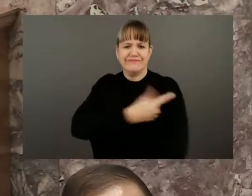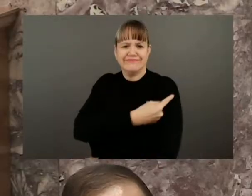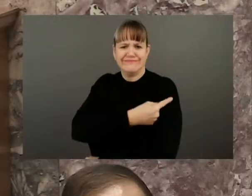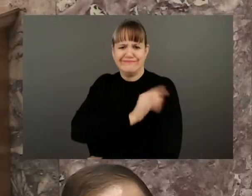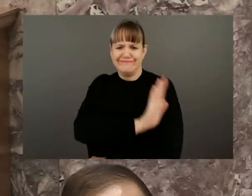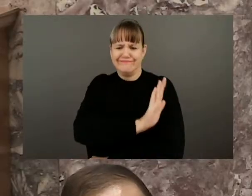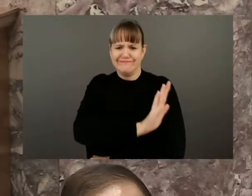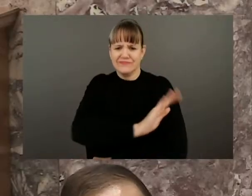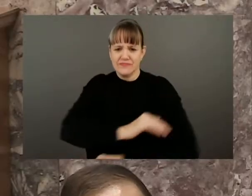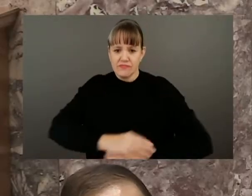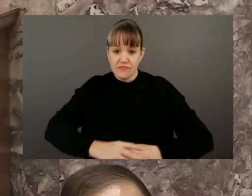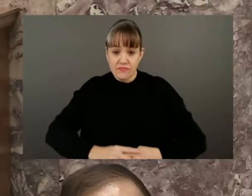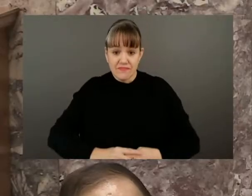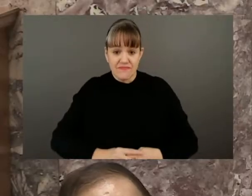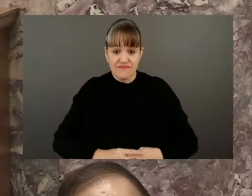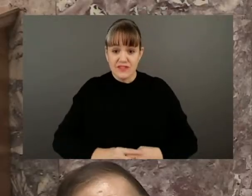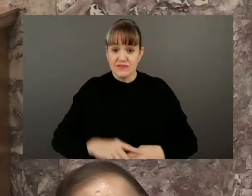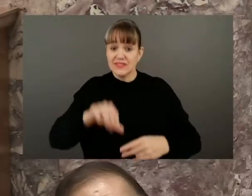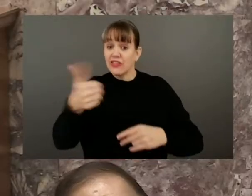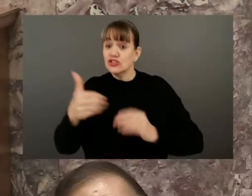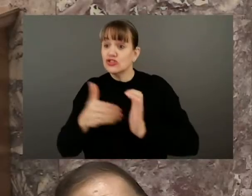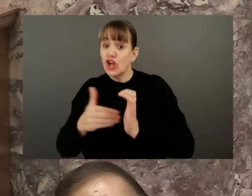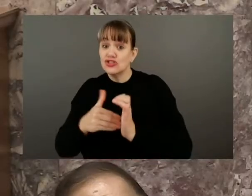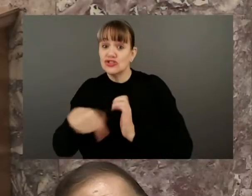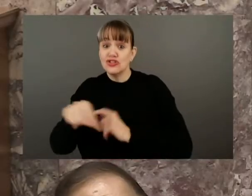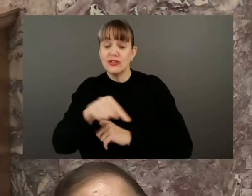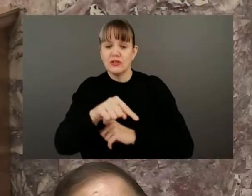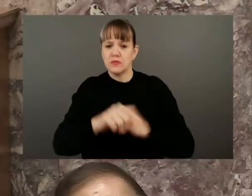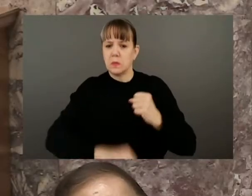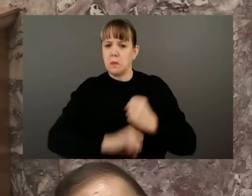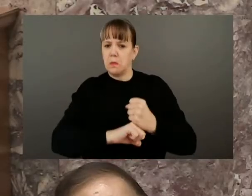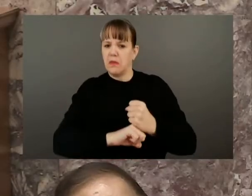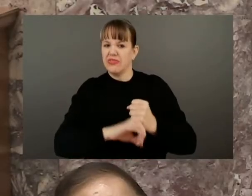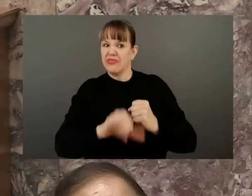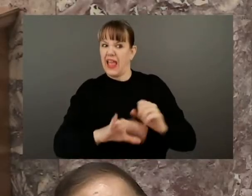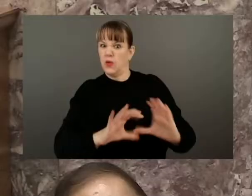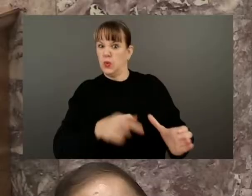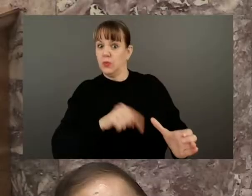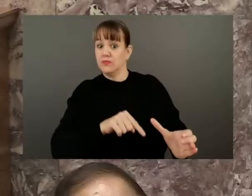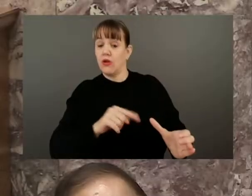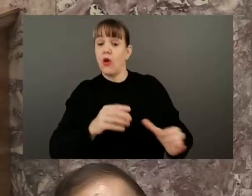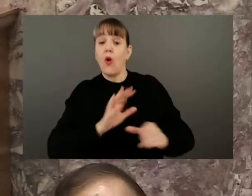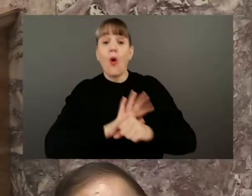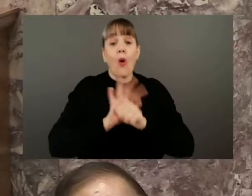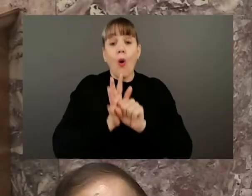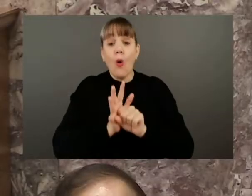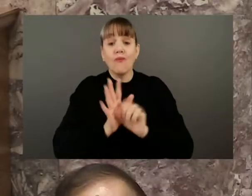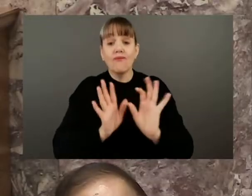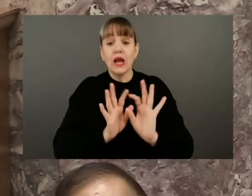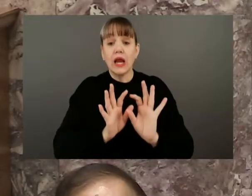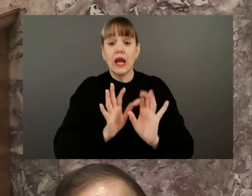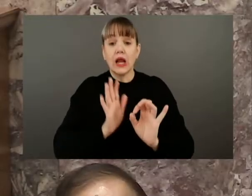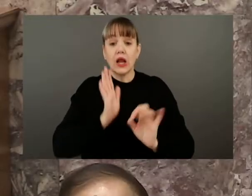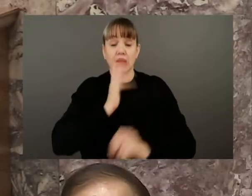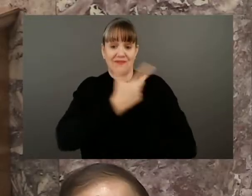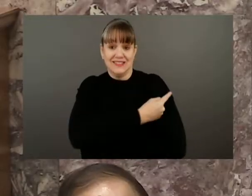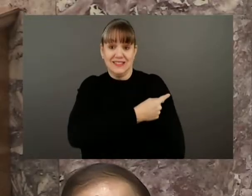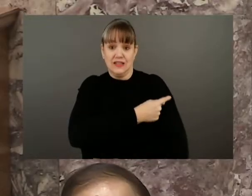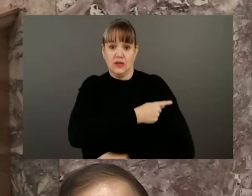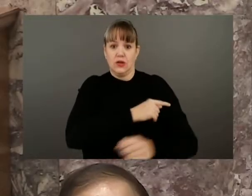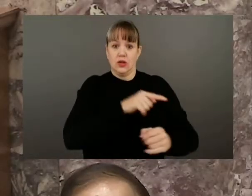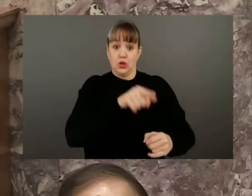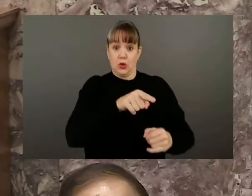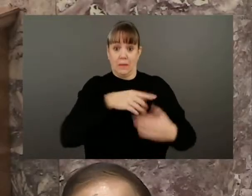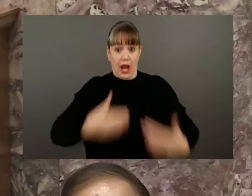told people that the COVID vaccine turns you into a magnet. Mr. Speaker, clearly this is incredibly